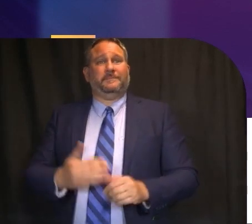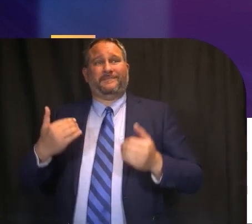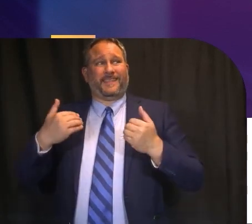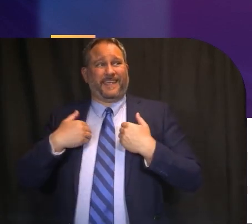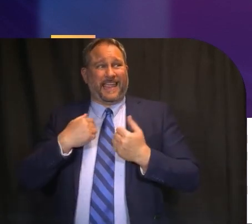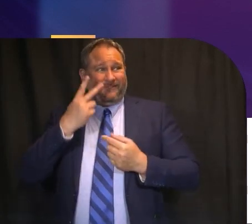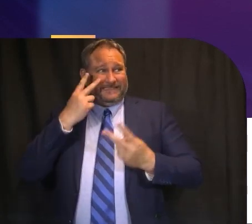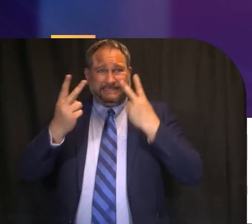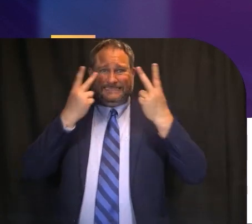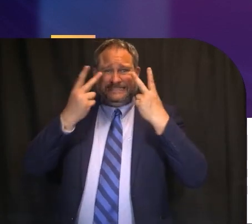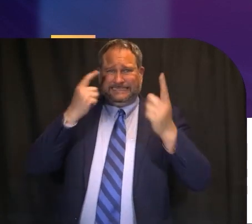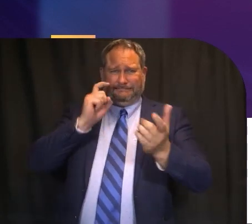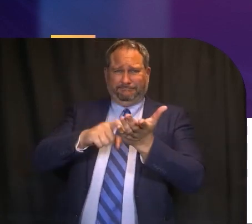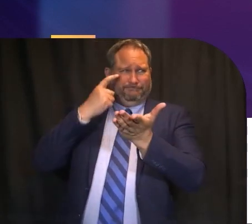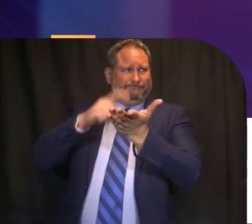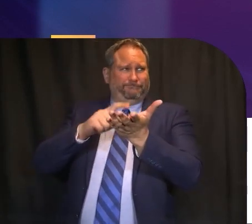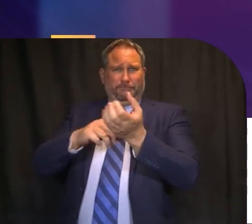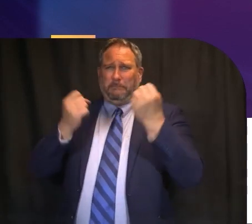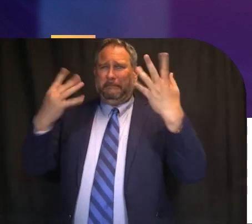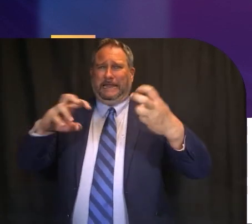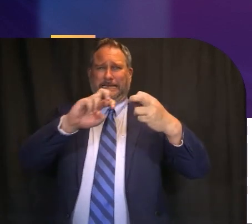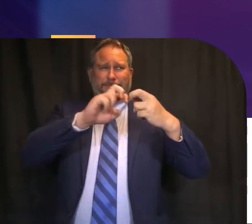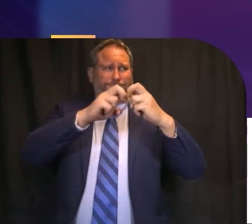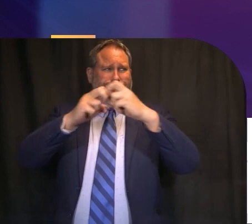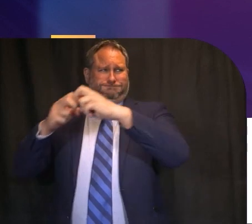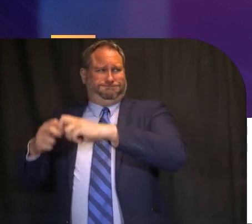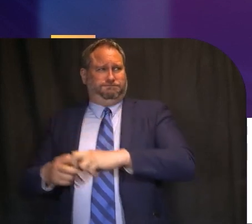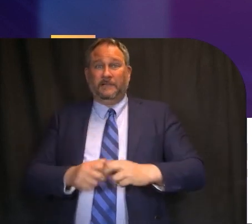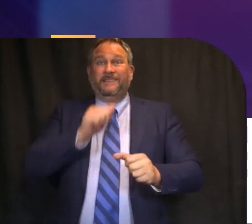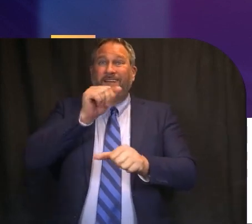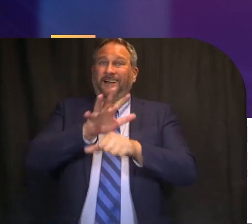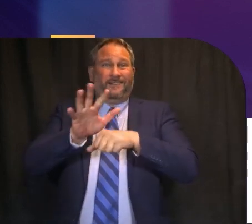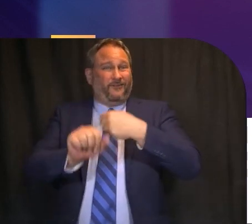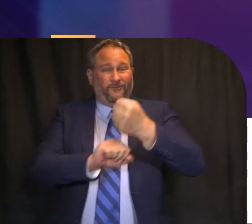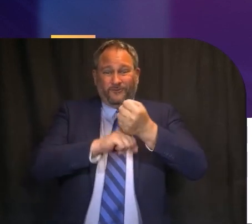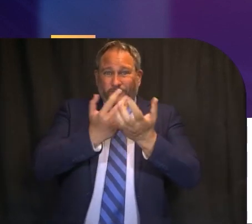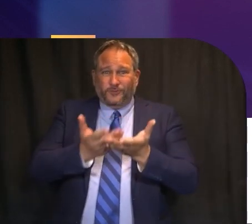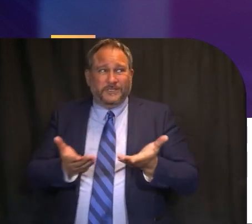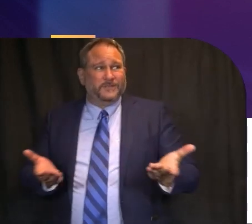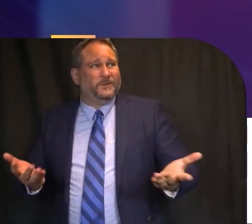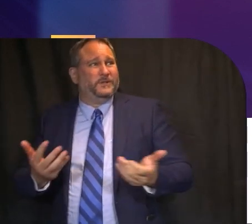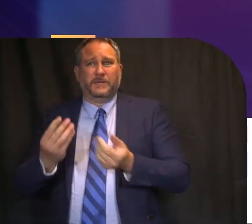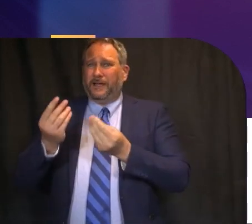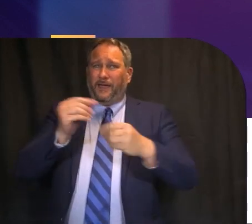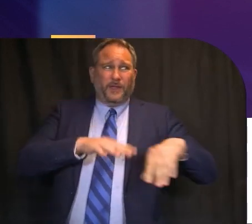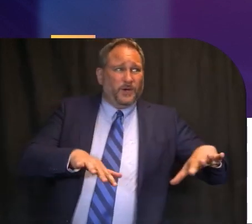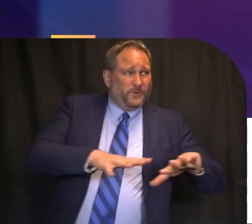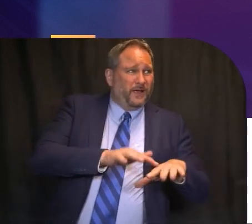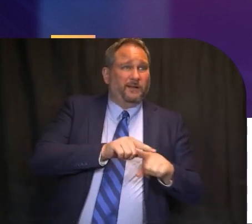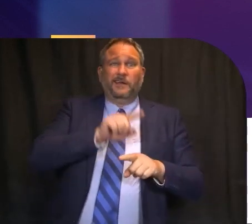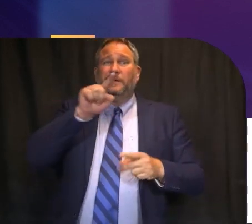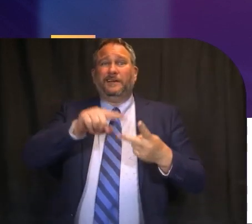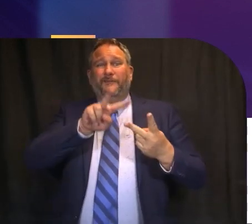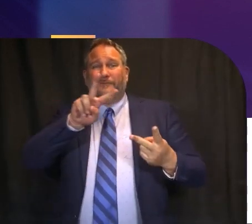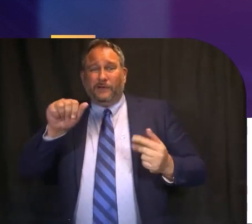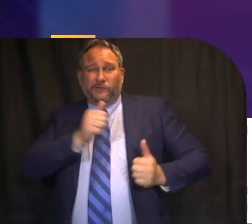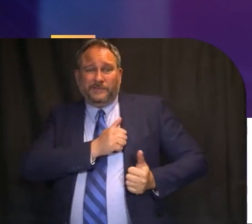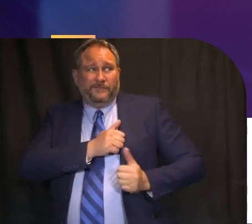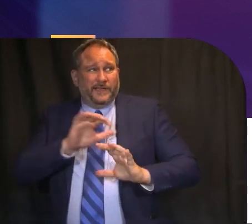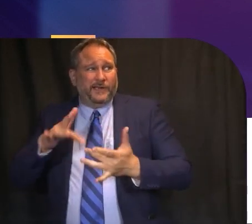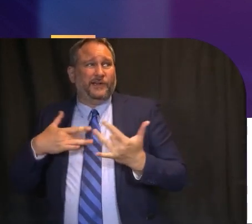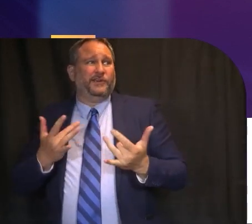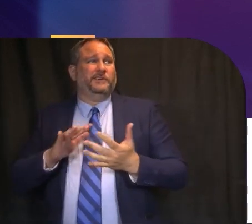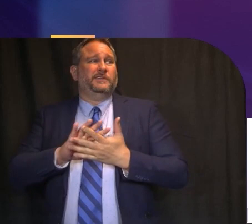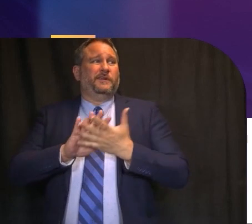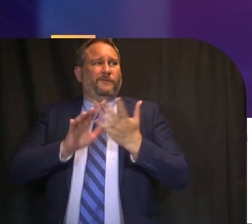under-resourcing on the Guam Veterans Affairs medical system for disabled Guamanian veterans. Nate is